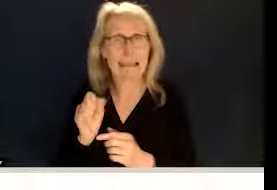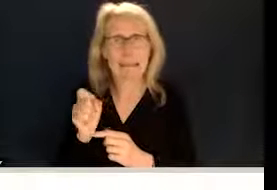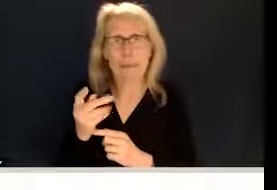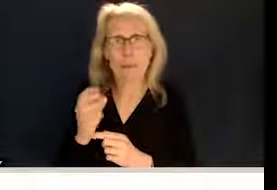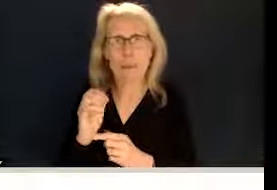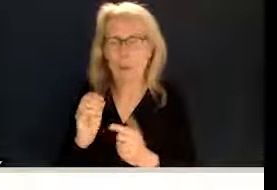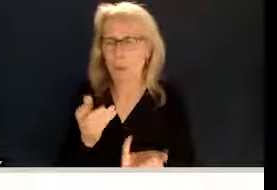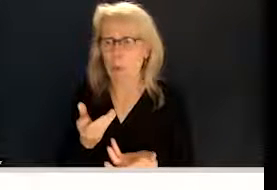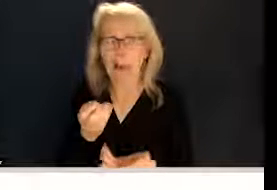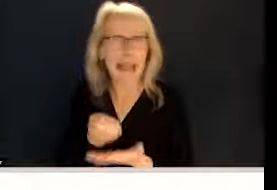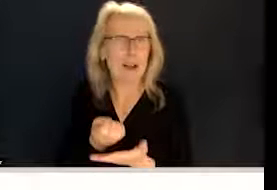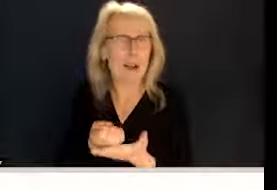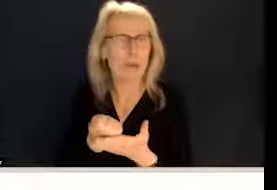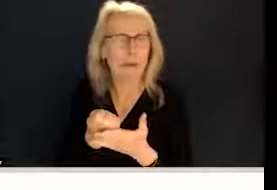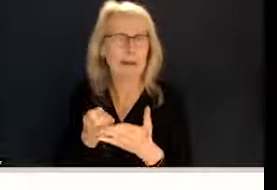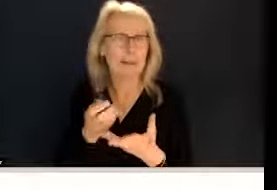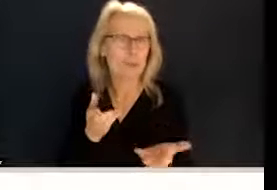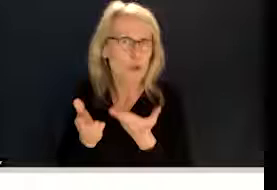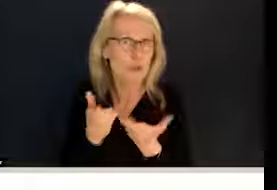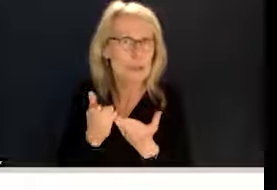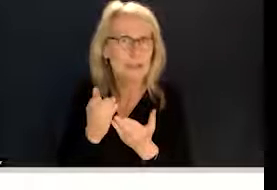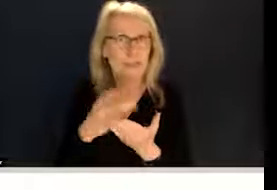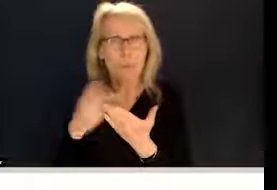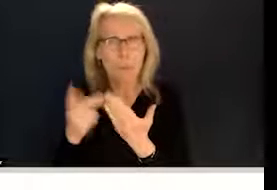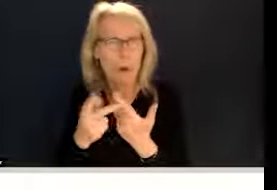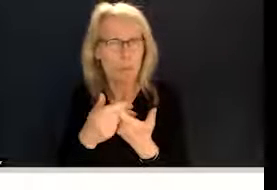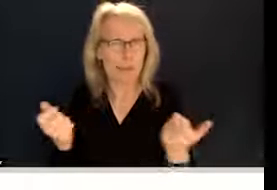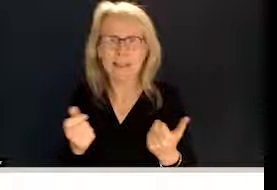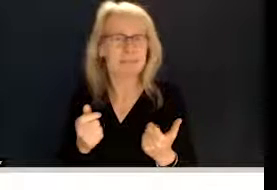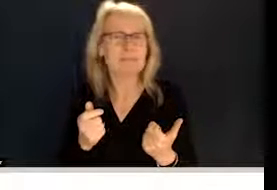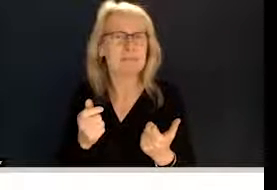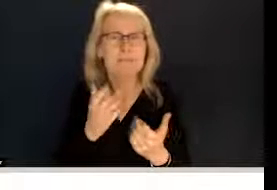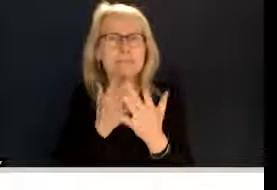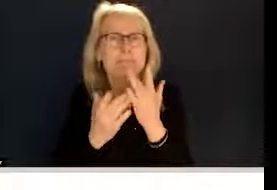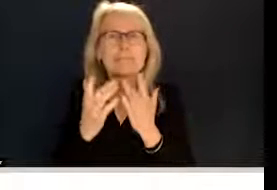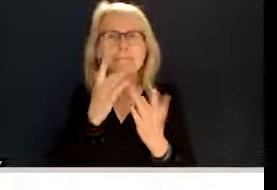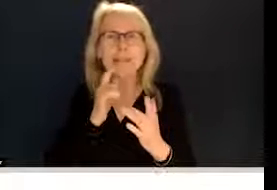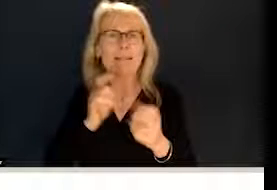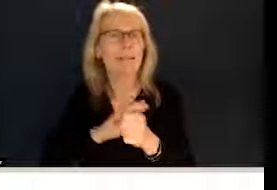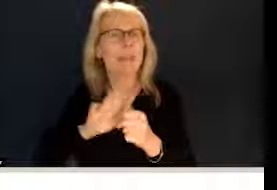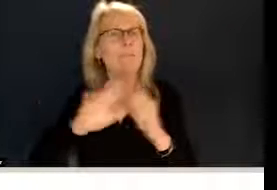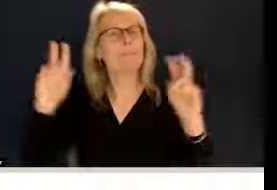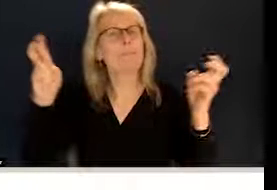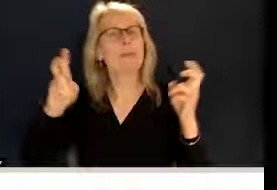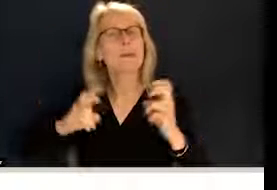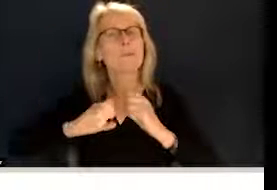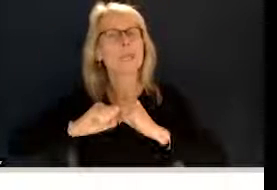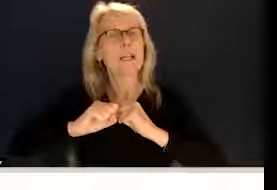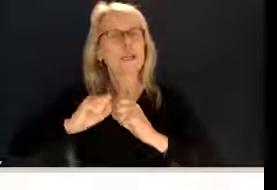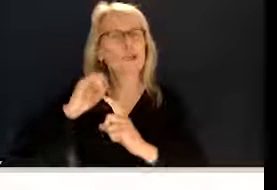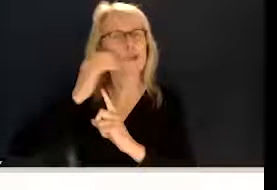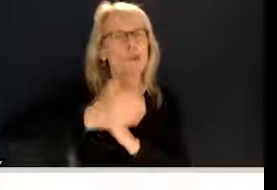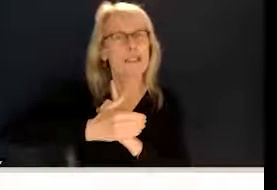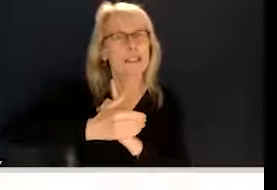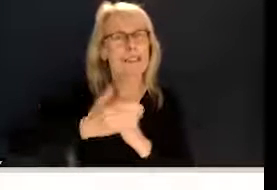resources also do not have the same level of protection. They don't have the shield, right? This is a level